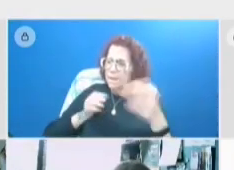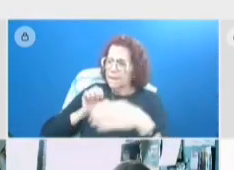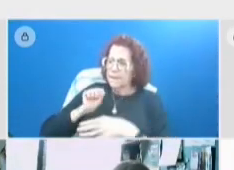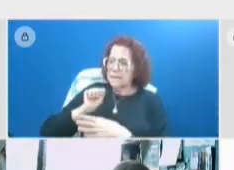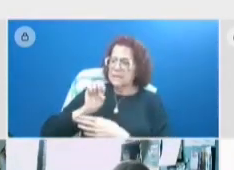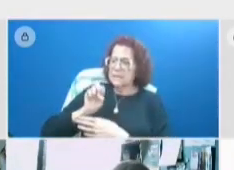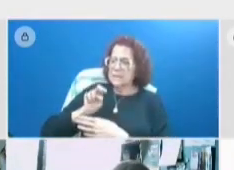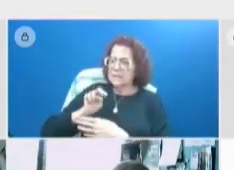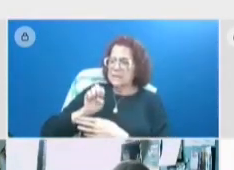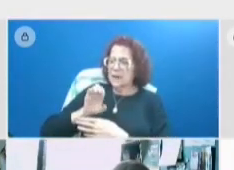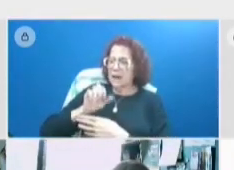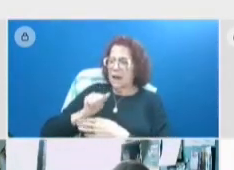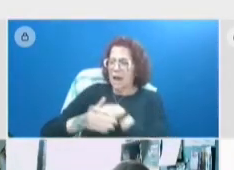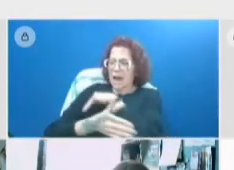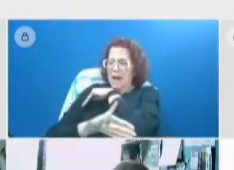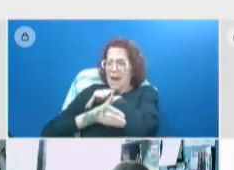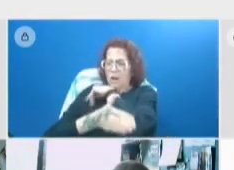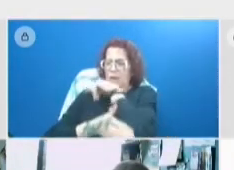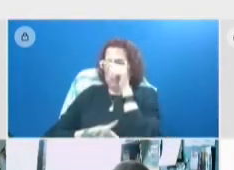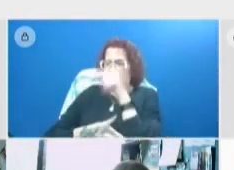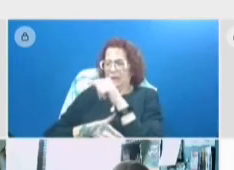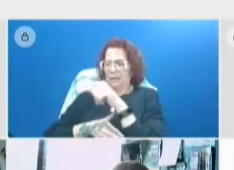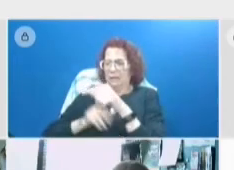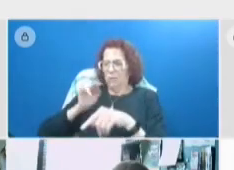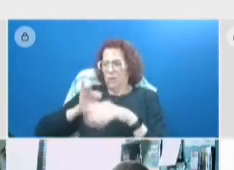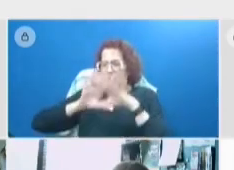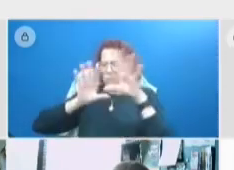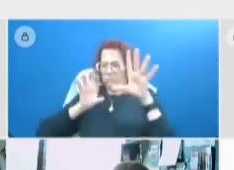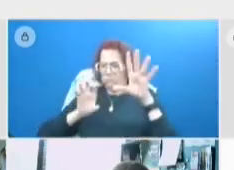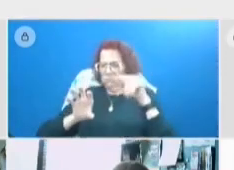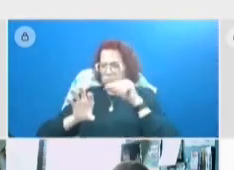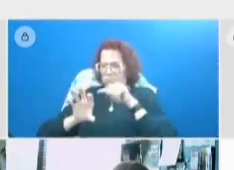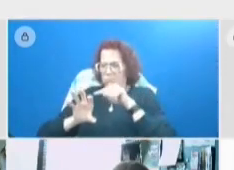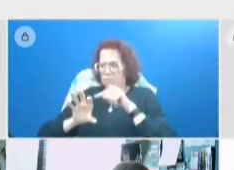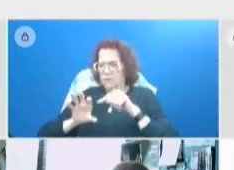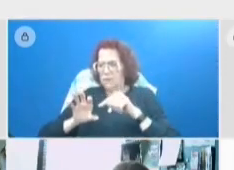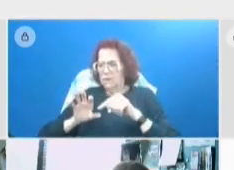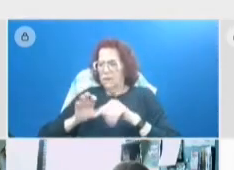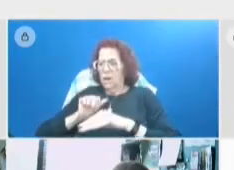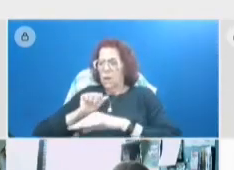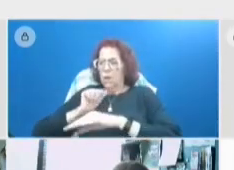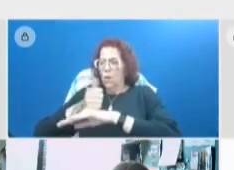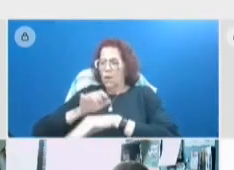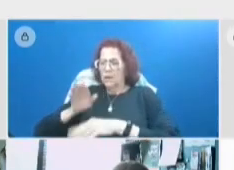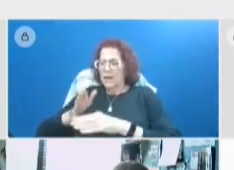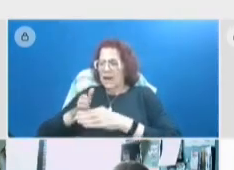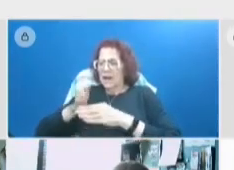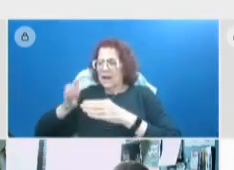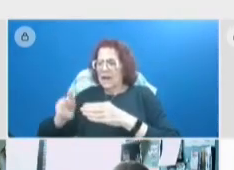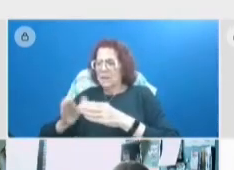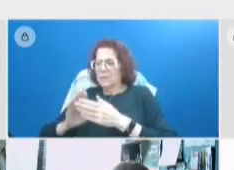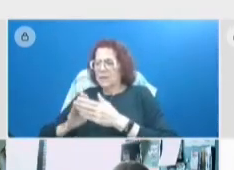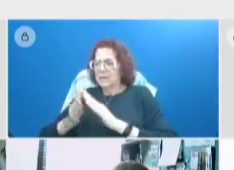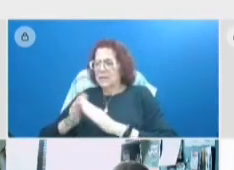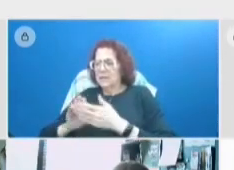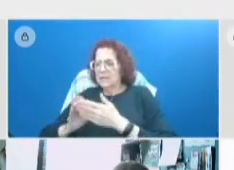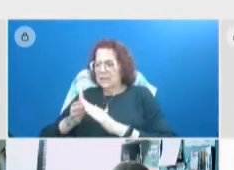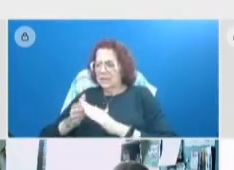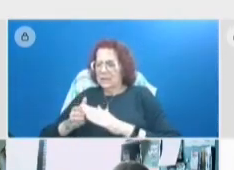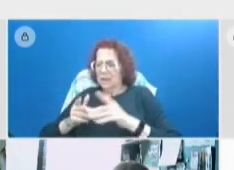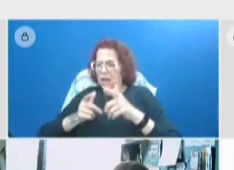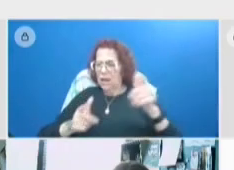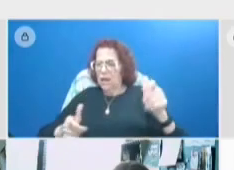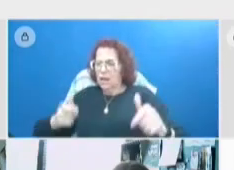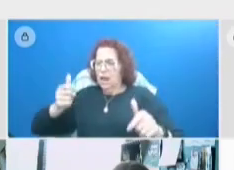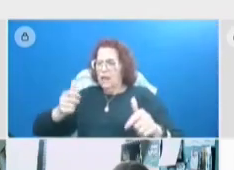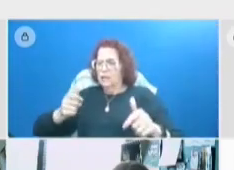county site is in a nearby town. It's not the largest political subdivision. If they need to